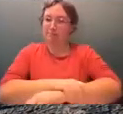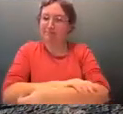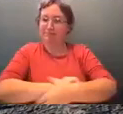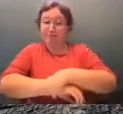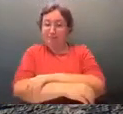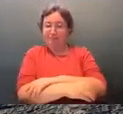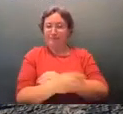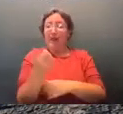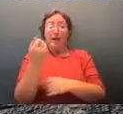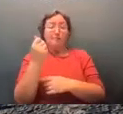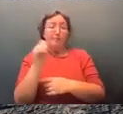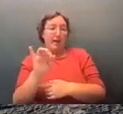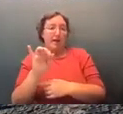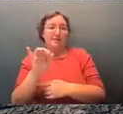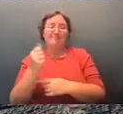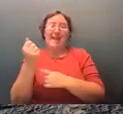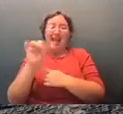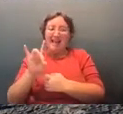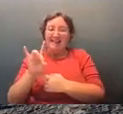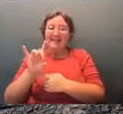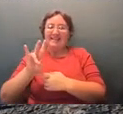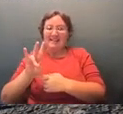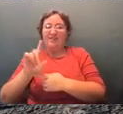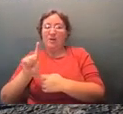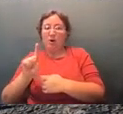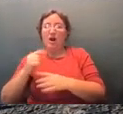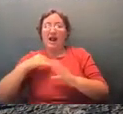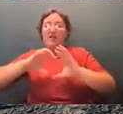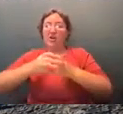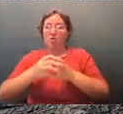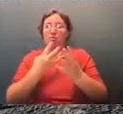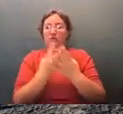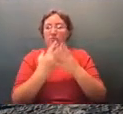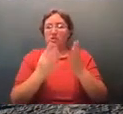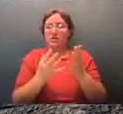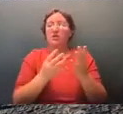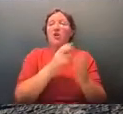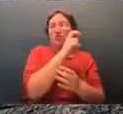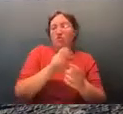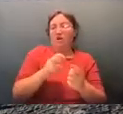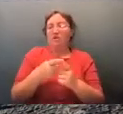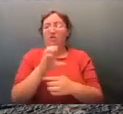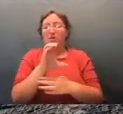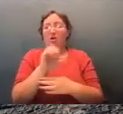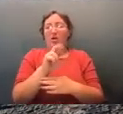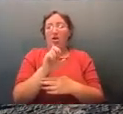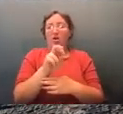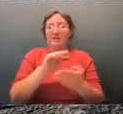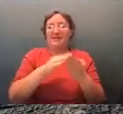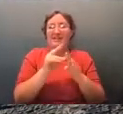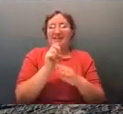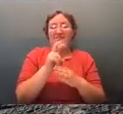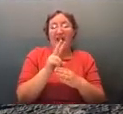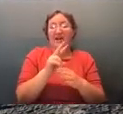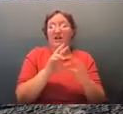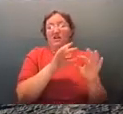In 1871, there were a group of convicts that were coming down from Carson City, Nevada, and they were being chased